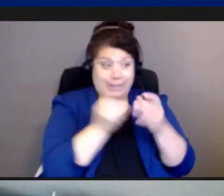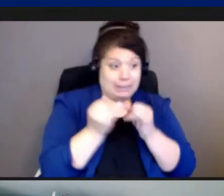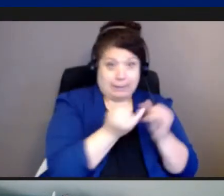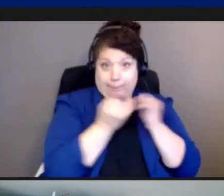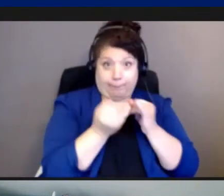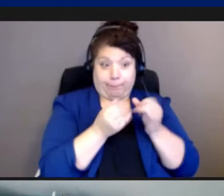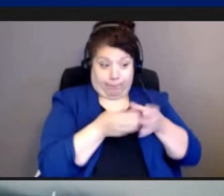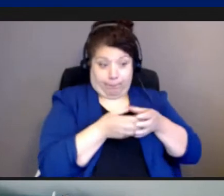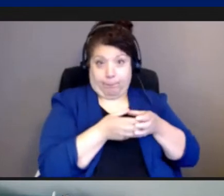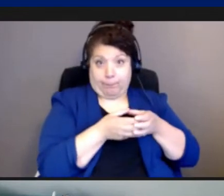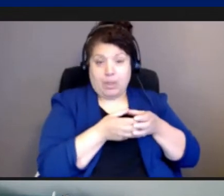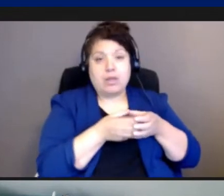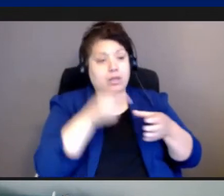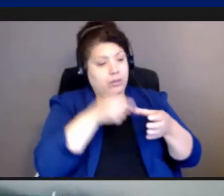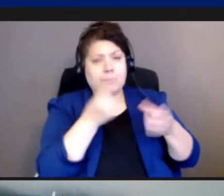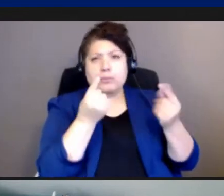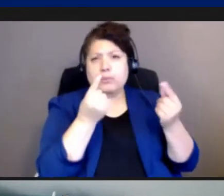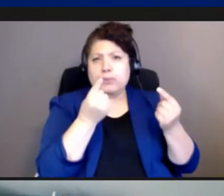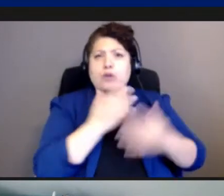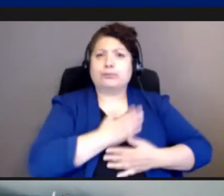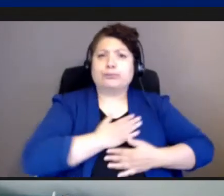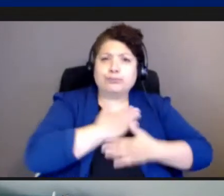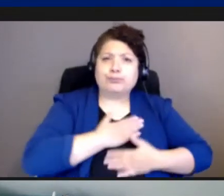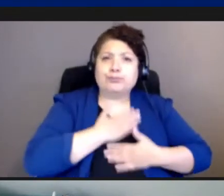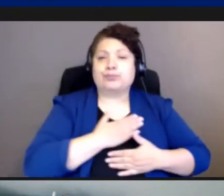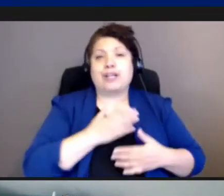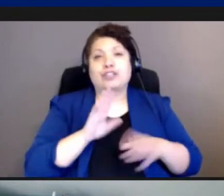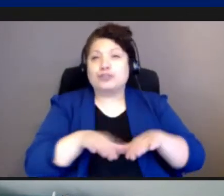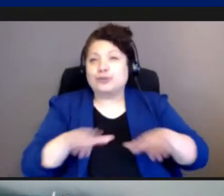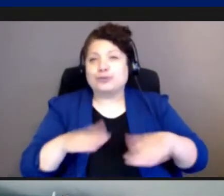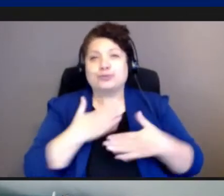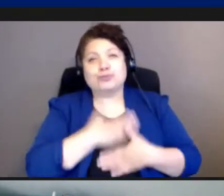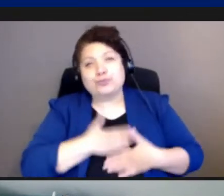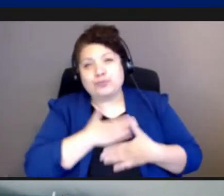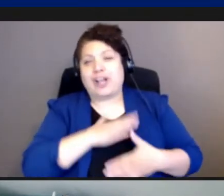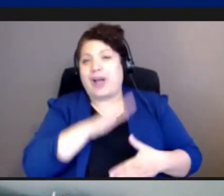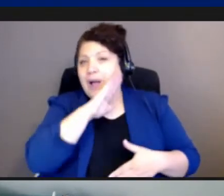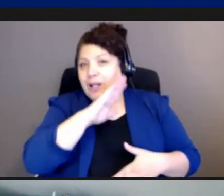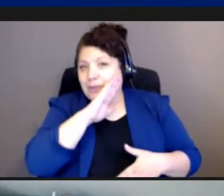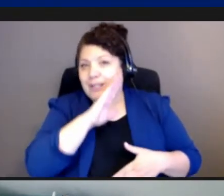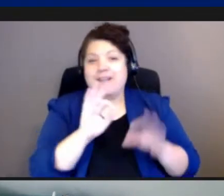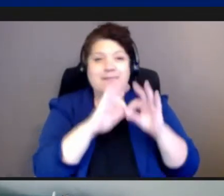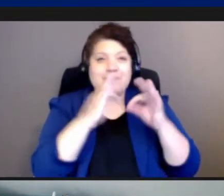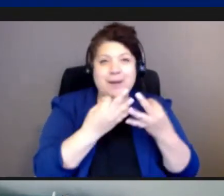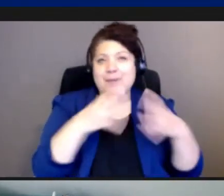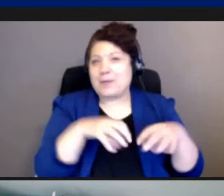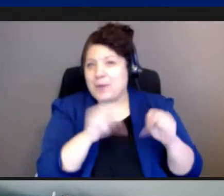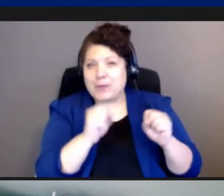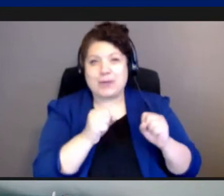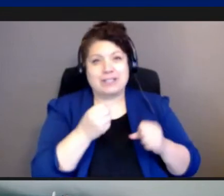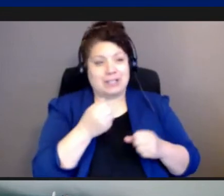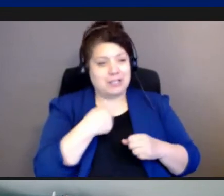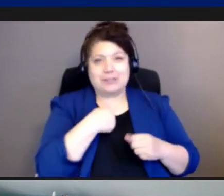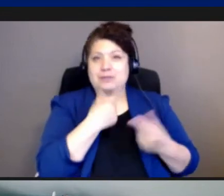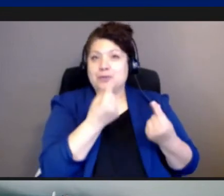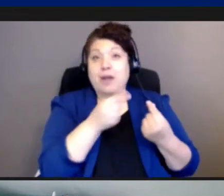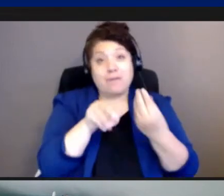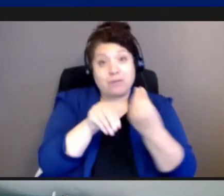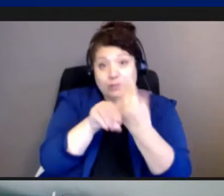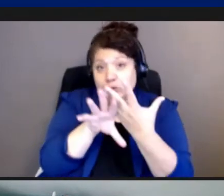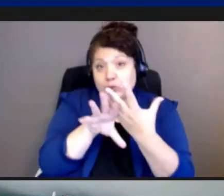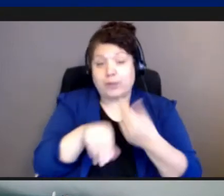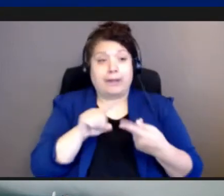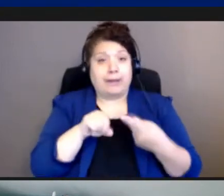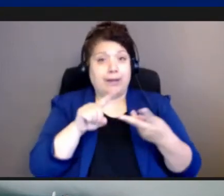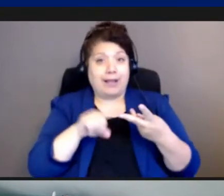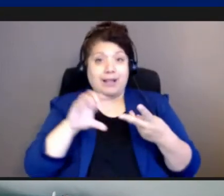can do to still make Halloween fun for kids in the family, where things can be done virtually, the scavenger hunt